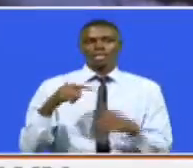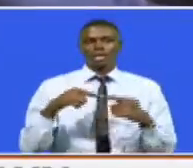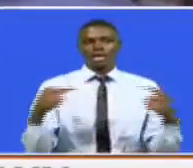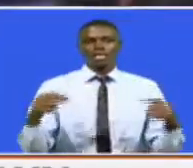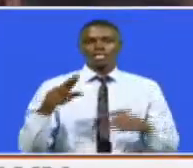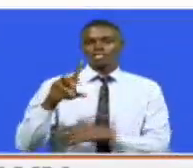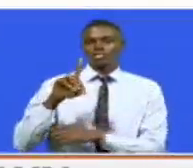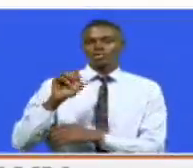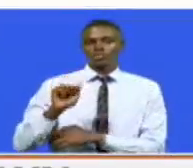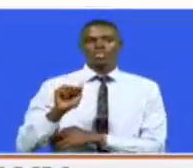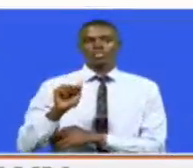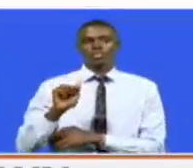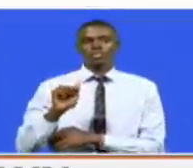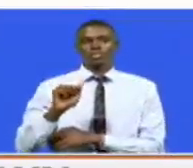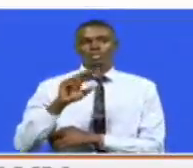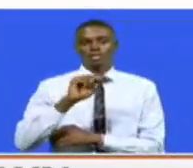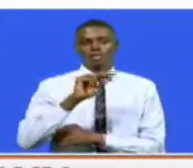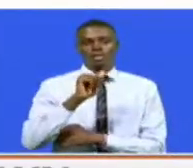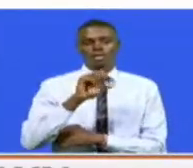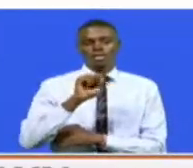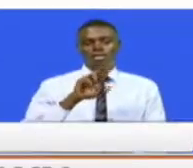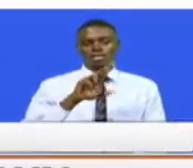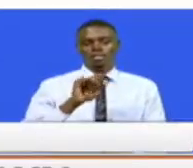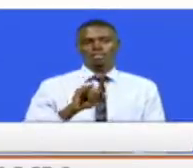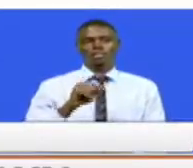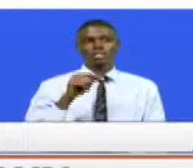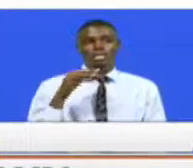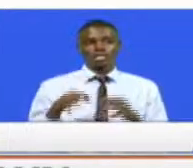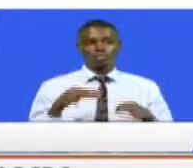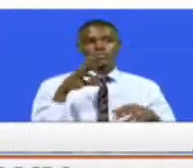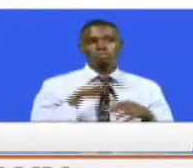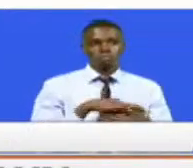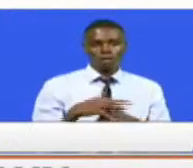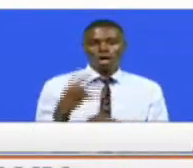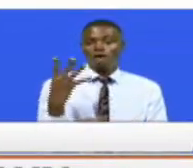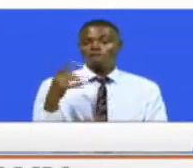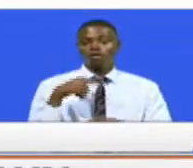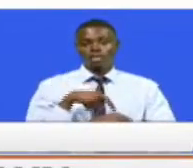UDM's Nasir Jofle. Mimi mumenichagua muhula ine